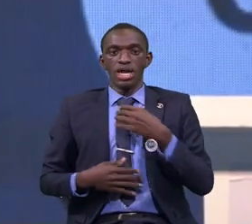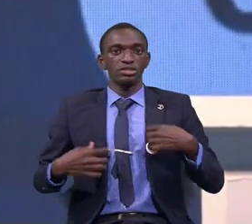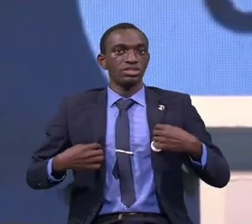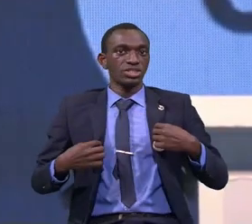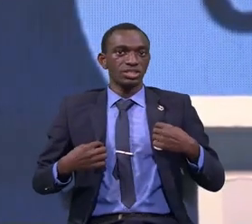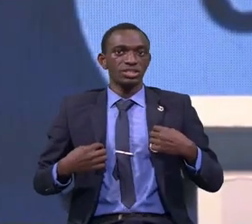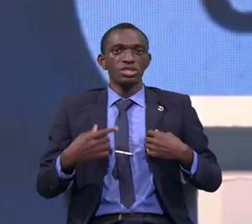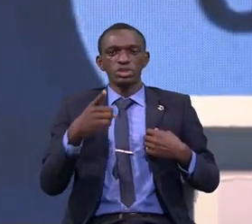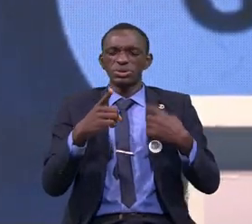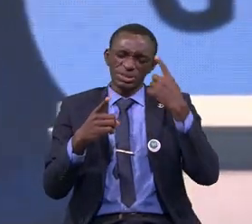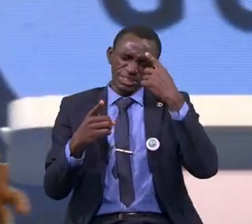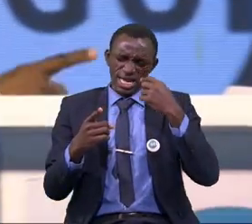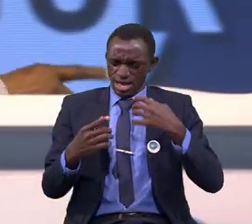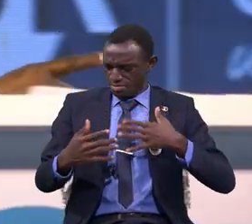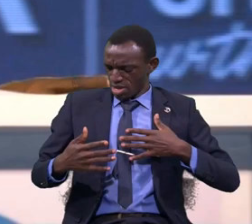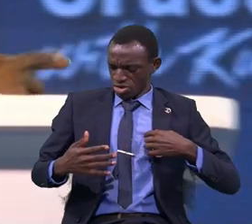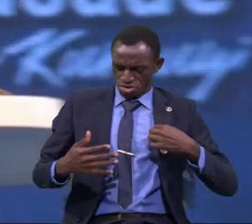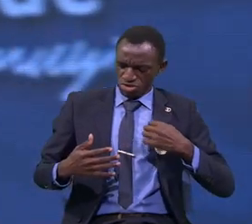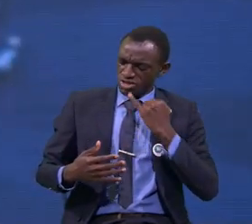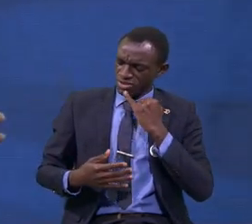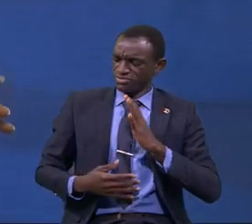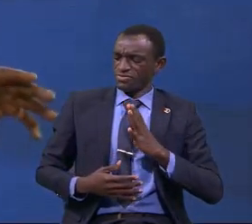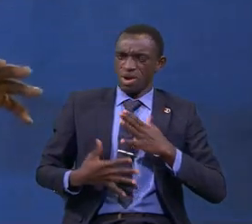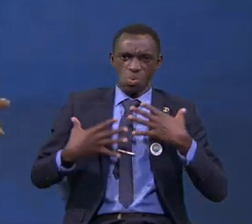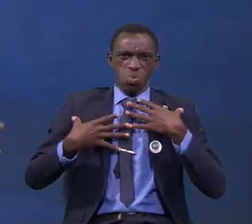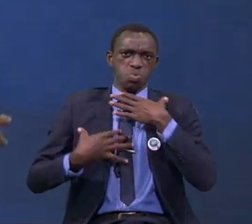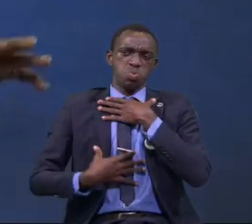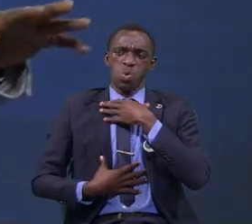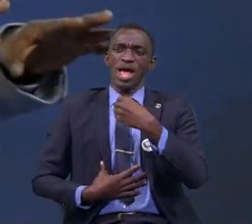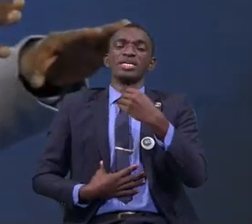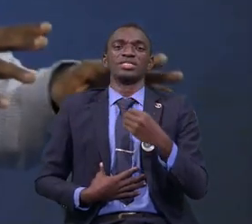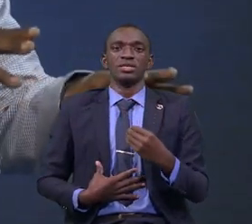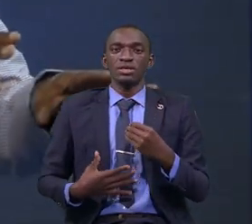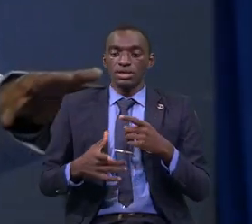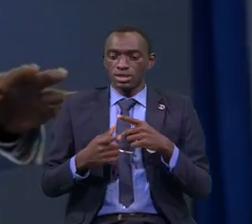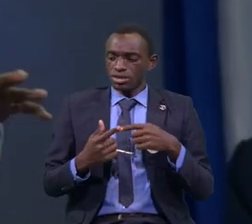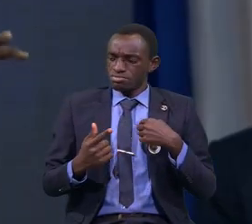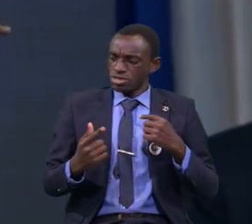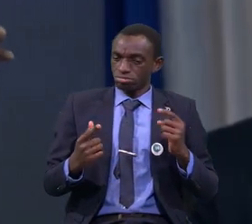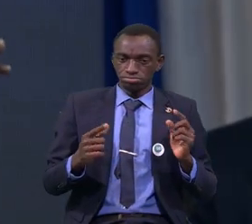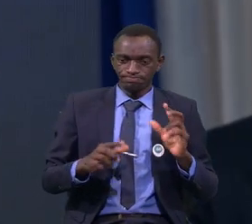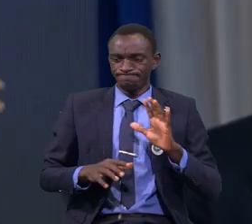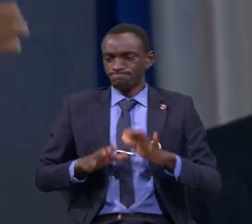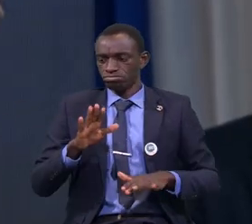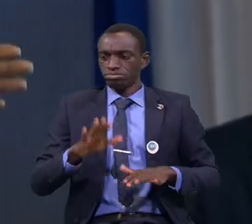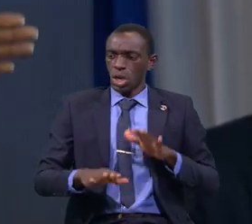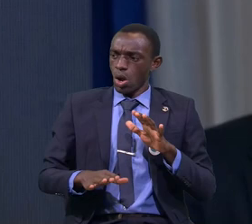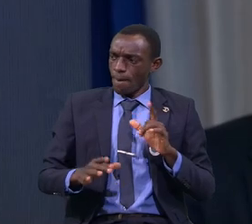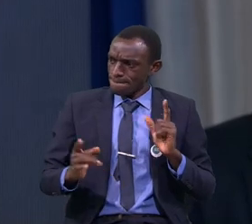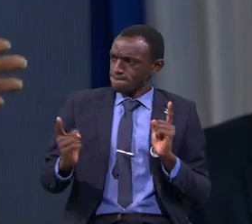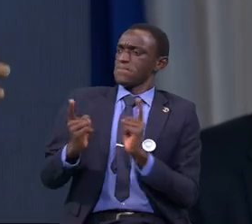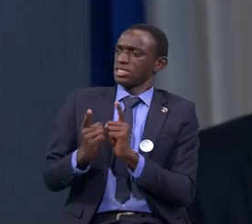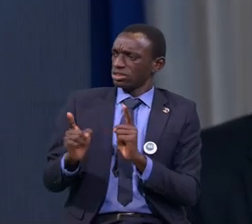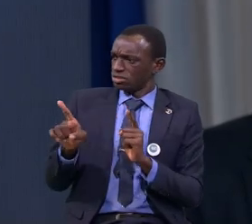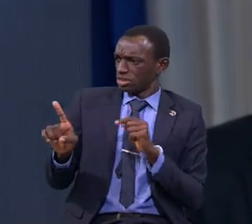it's white, and then you come across another shirt that has not been what but has